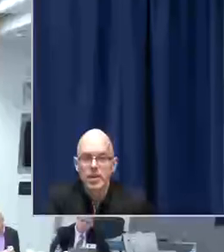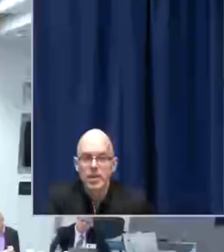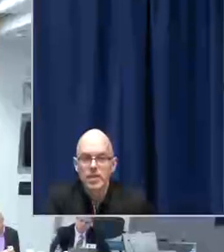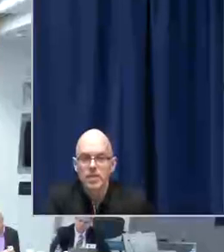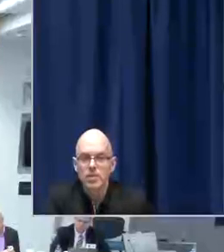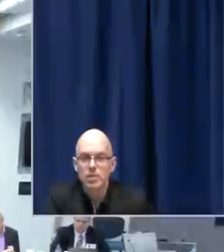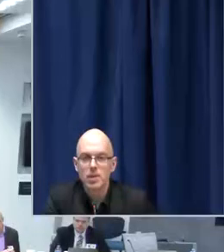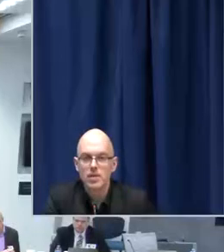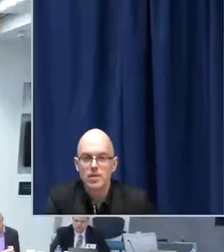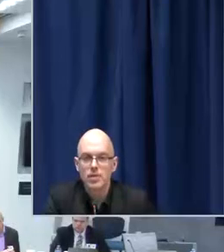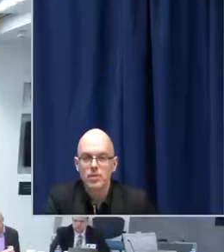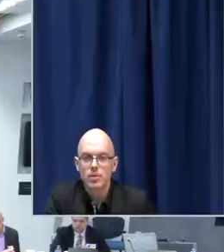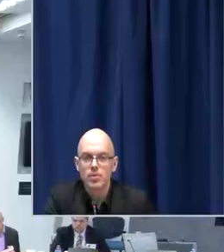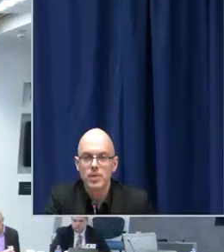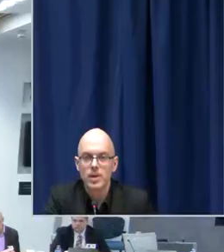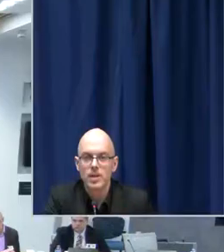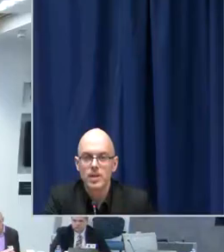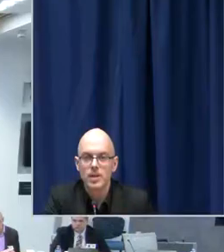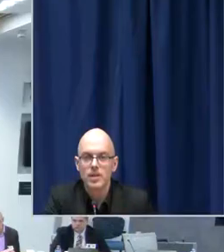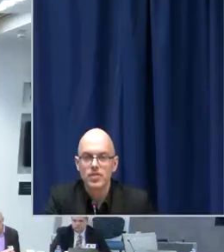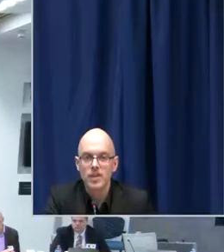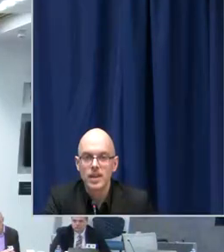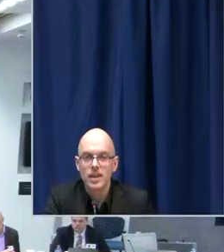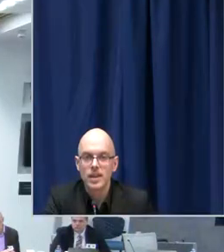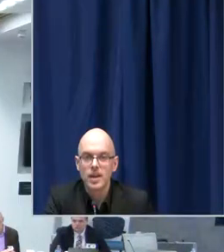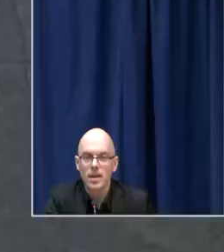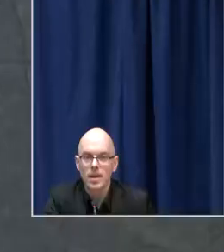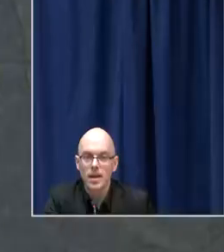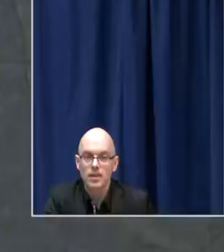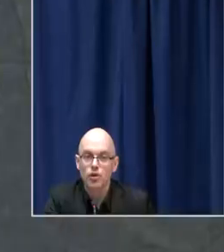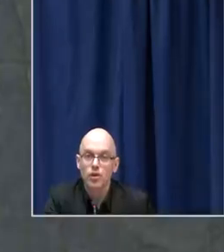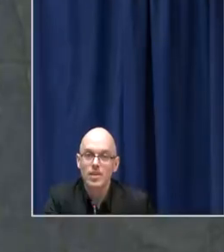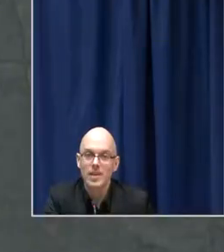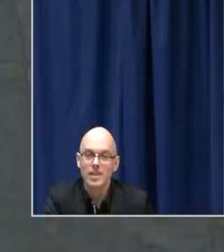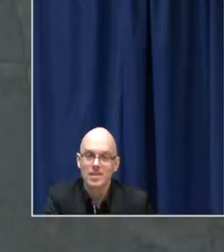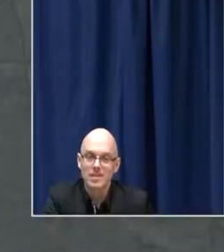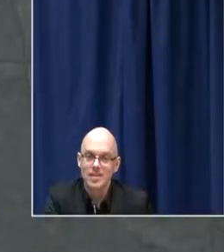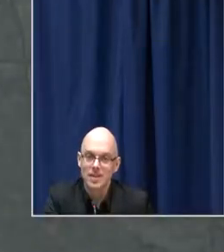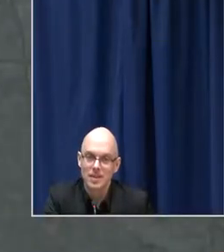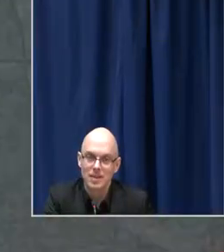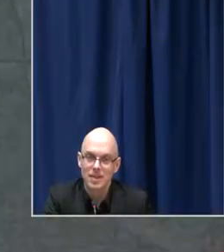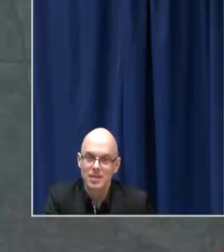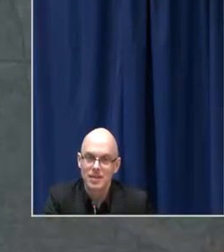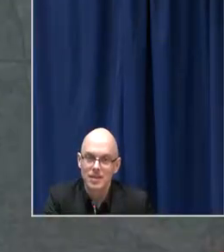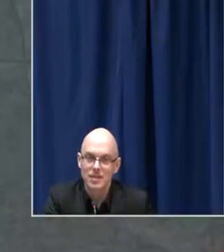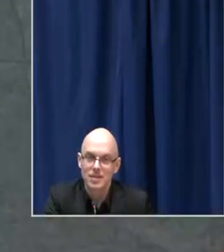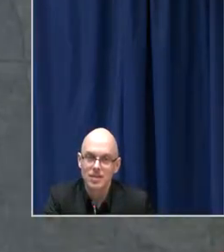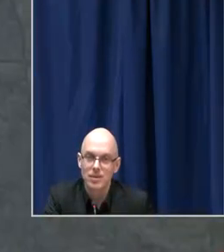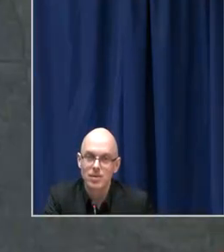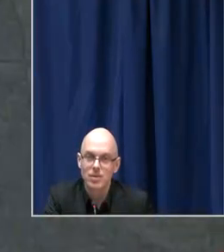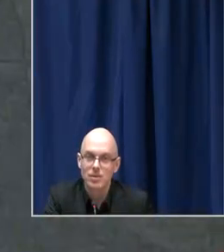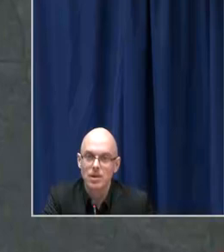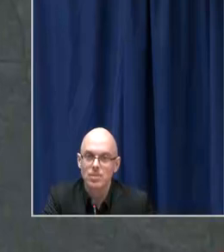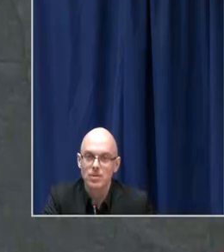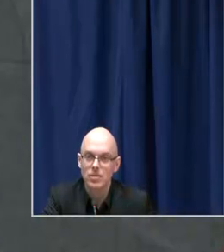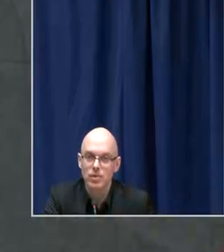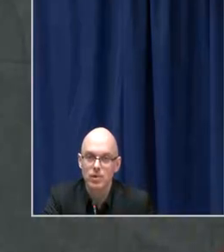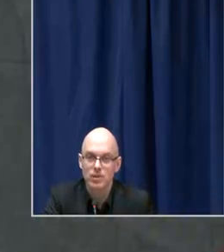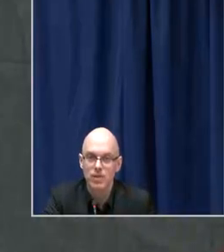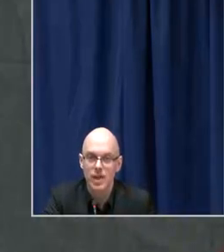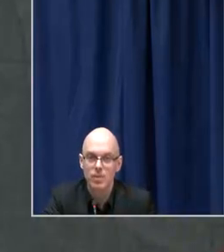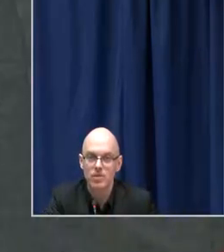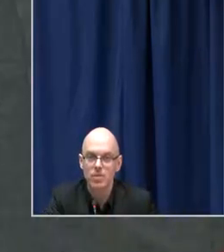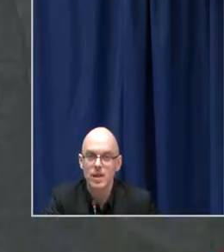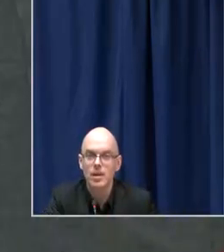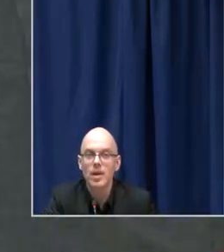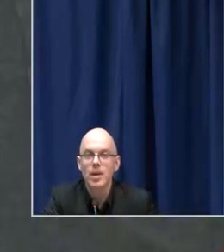Brianne here. I think there's a little bit of confusion between initiating and currently existing entities. So, excuse me, I just want to make